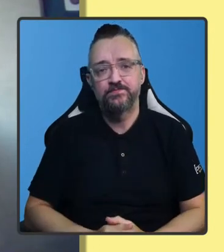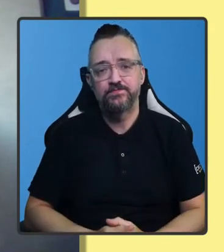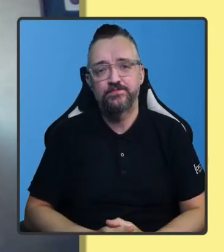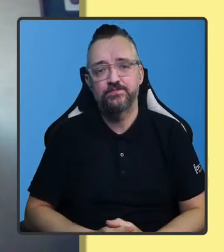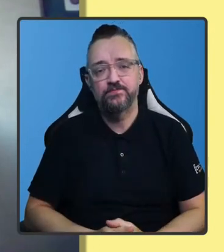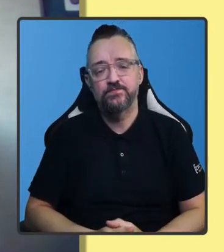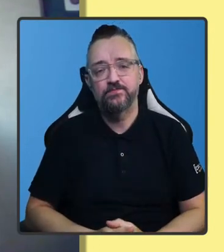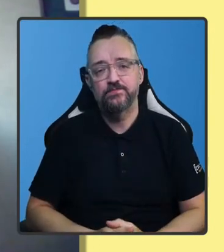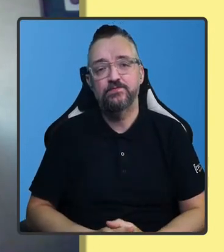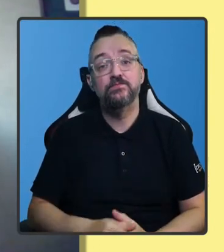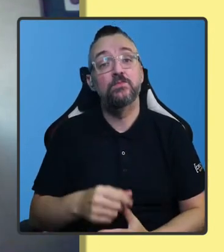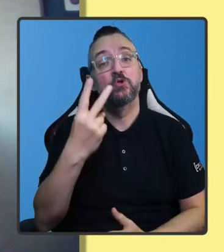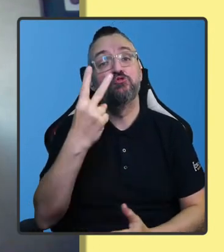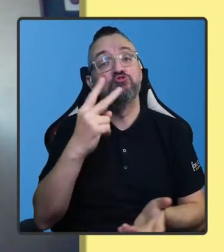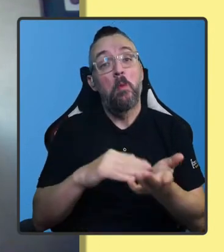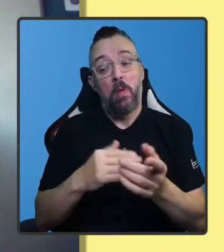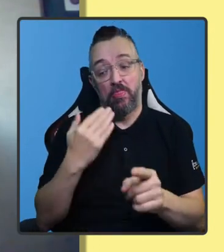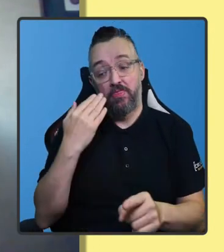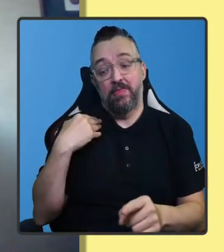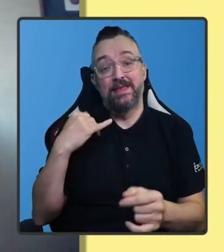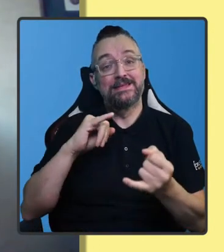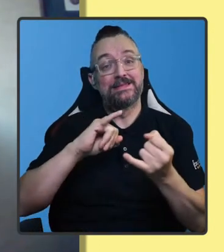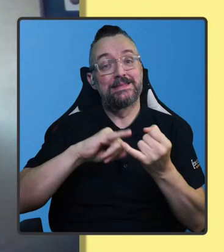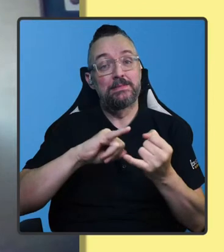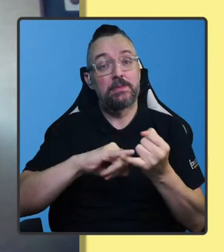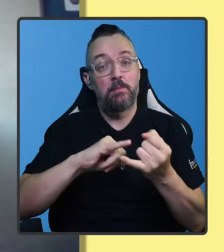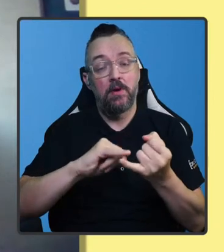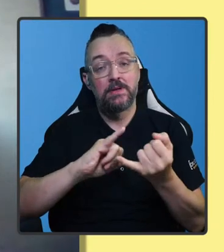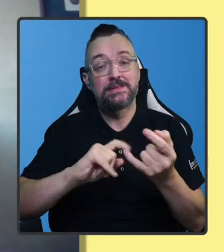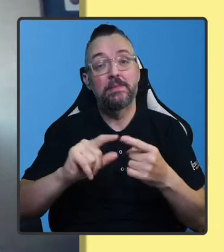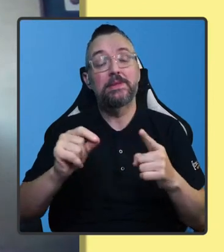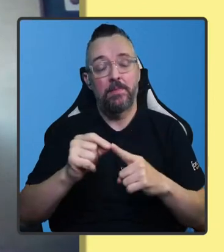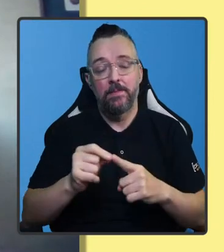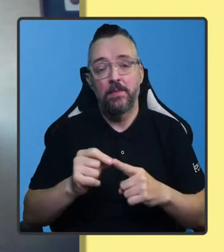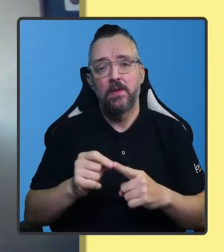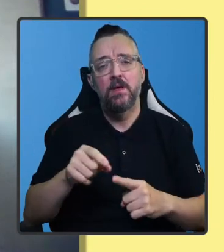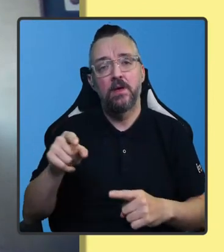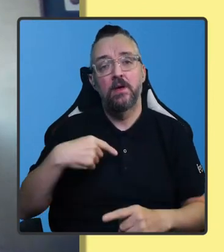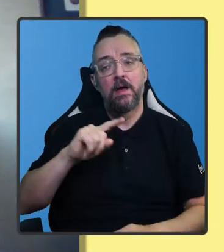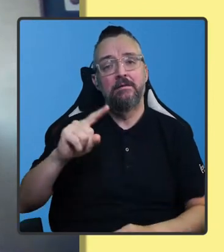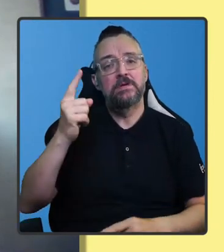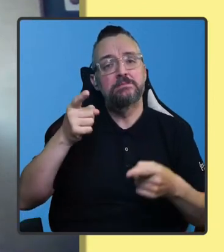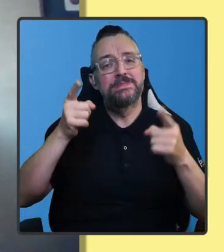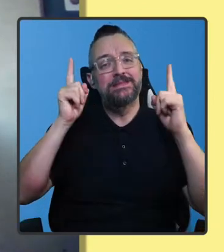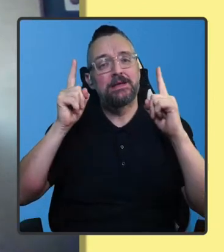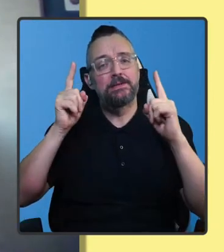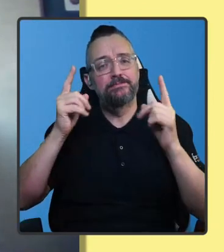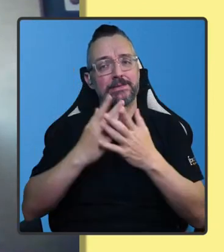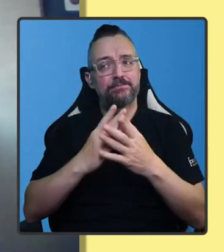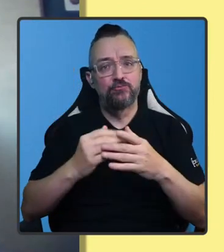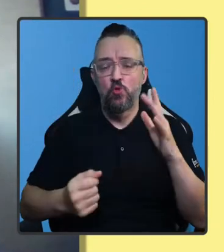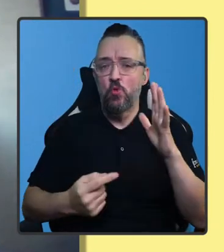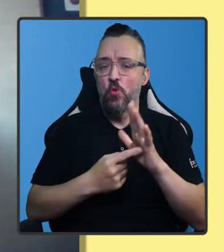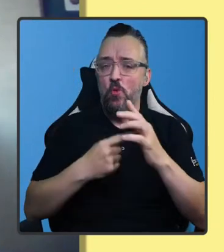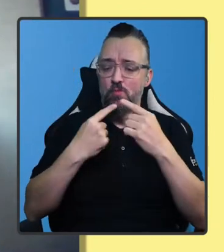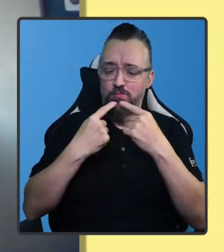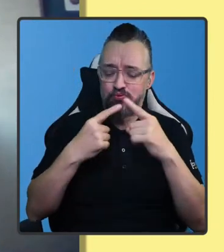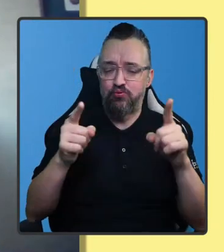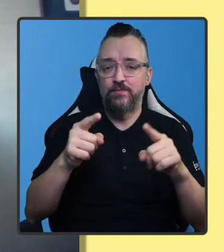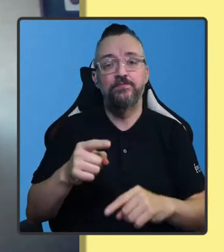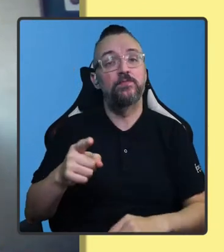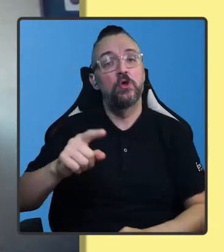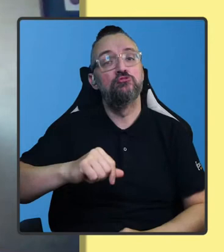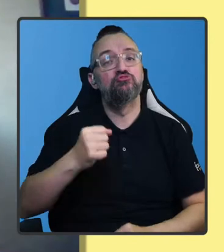Friends, just 2 months ago, back in September, our First Minister made a hugely significant announcement. The Scottish Government is resuming